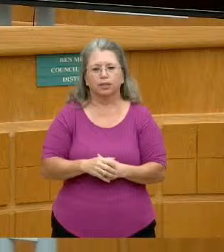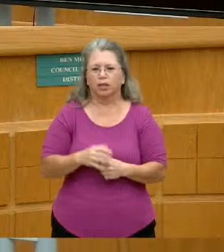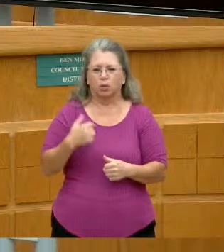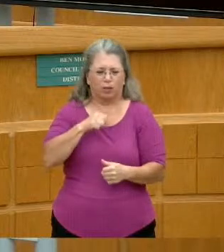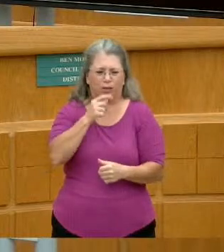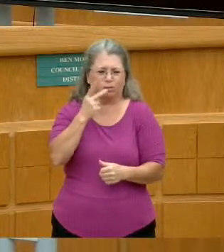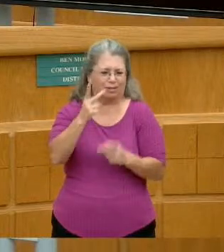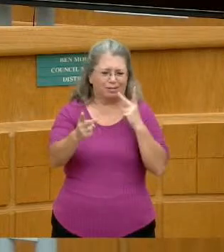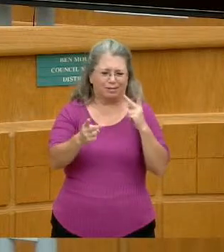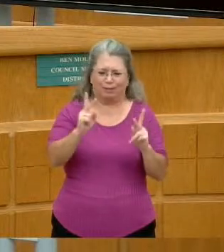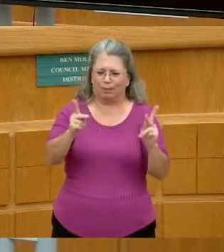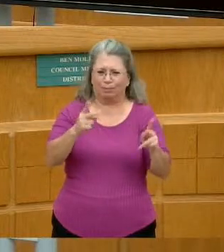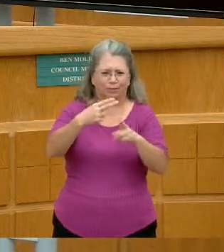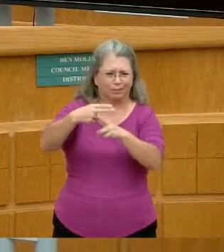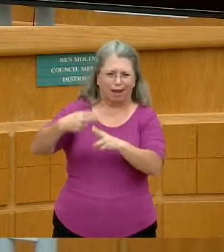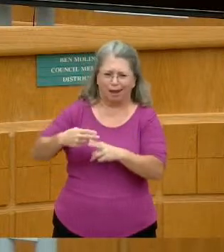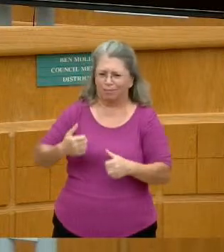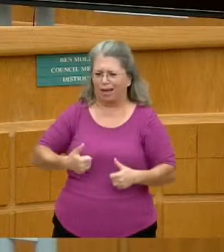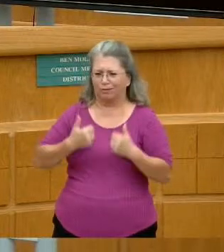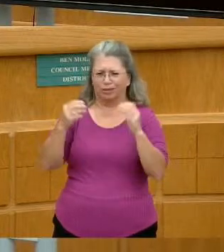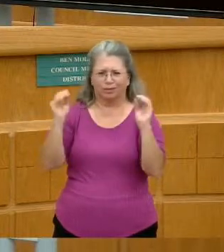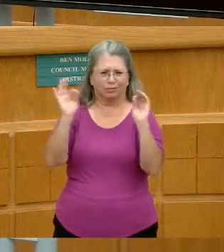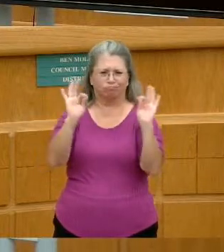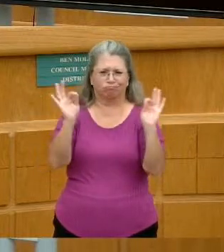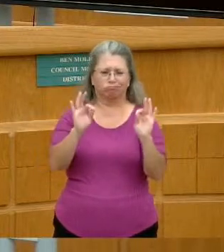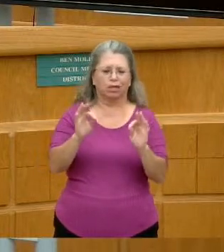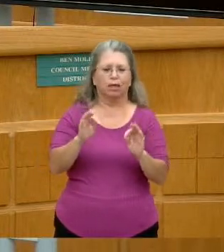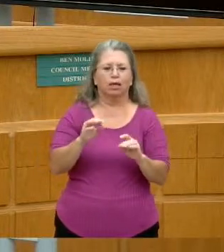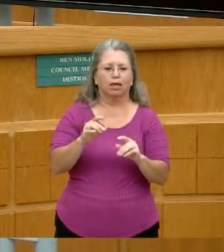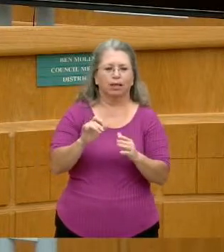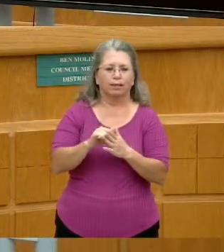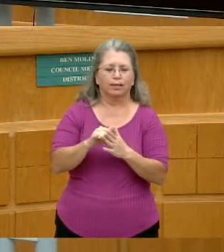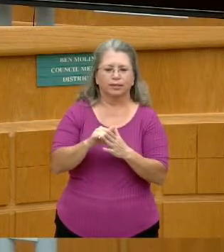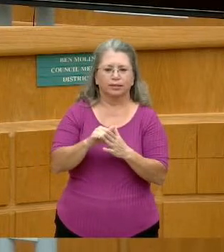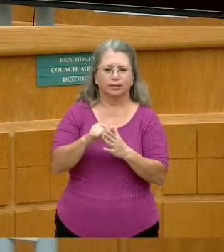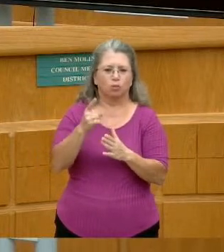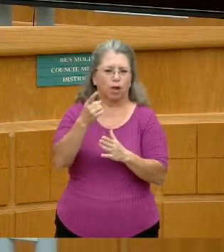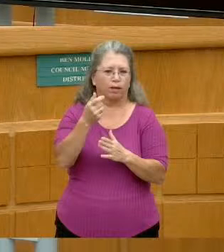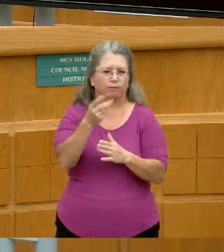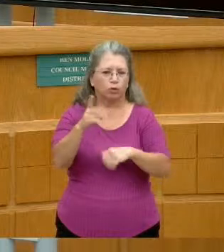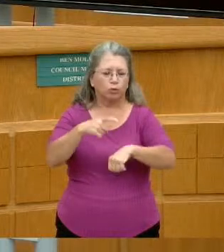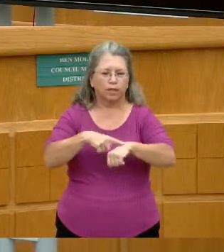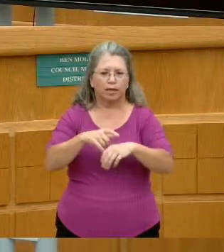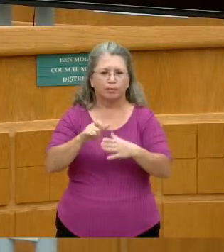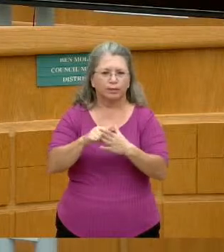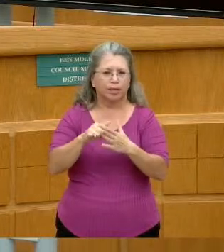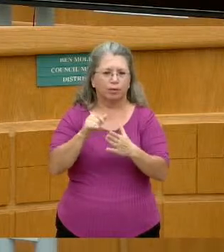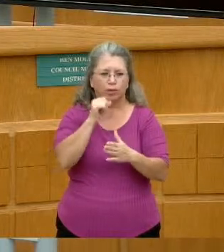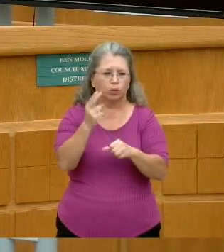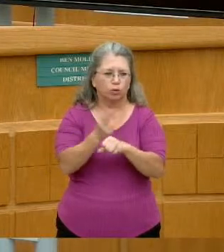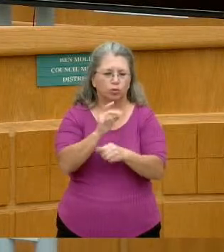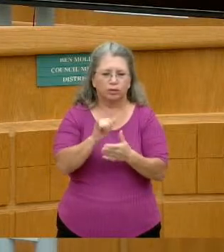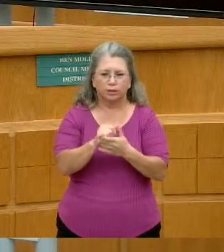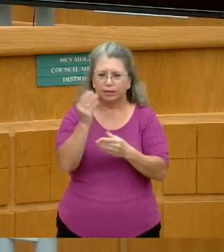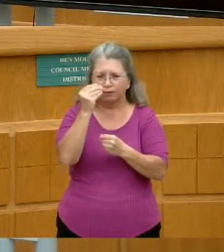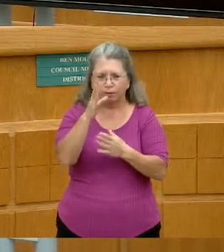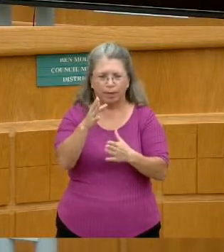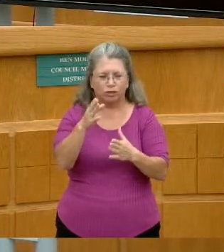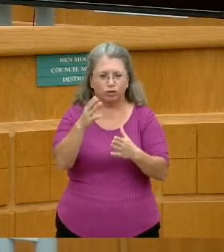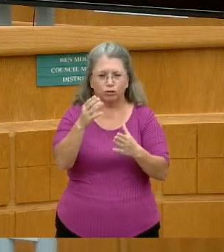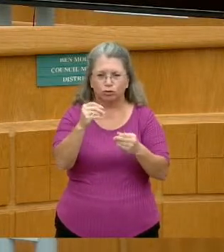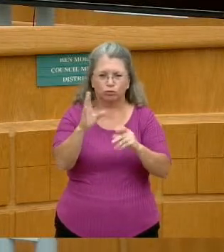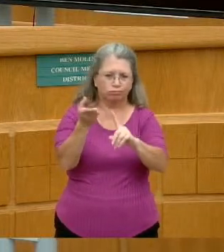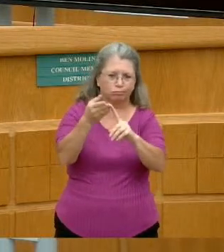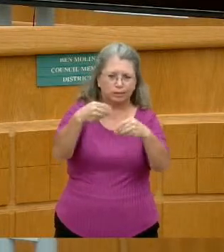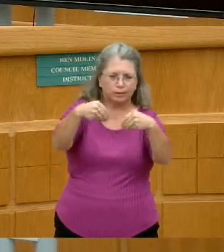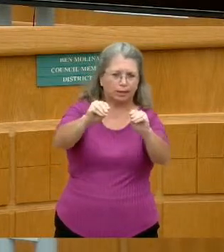It's anonymized, and it's probably one of the few times this data is going to be used to not sell you something. But generally, this data is out there and available to